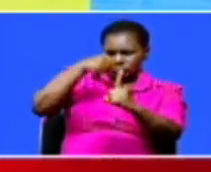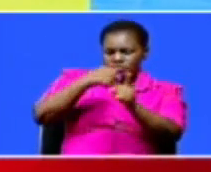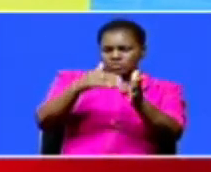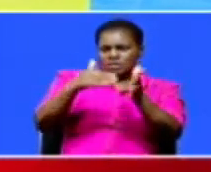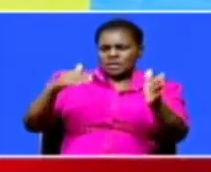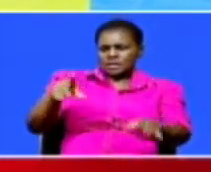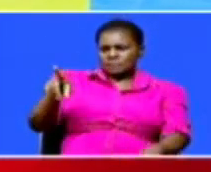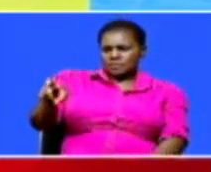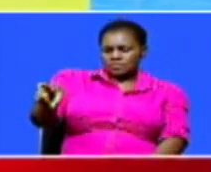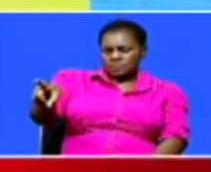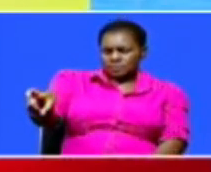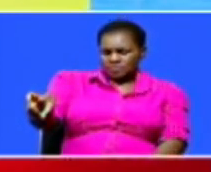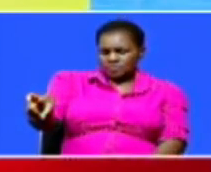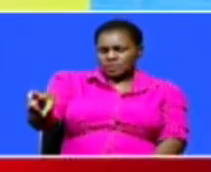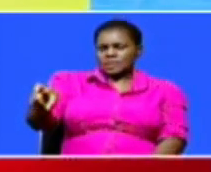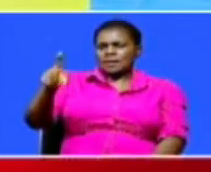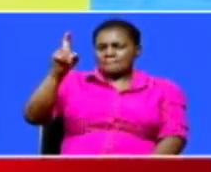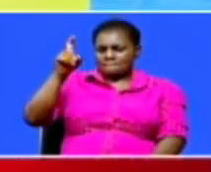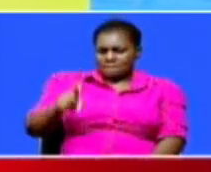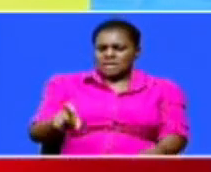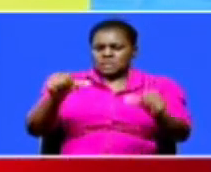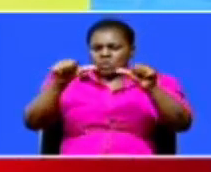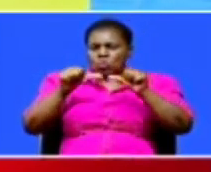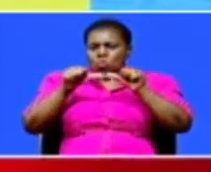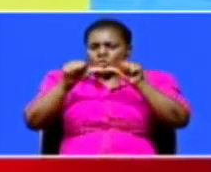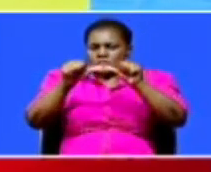virus. We need to continue